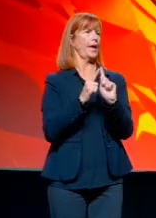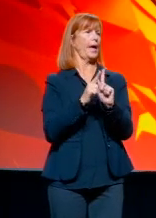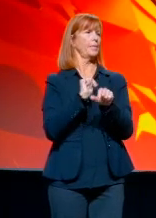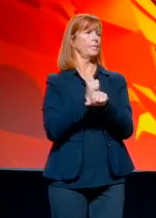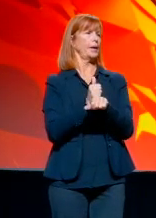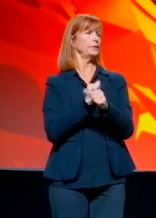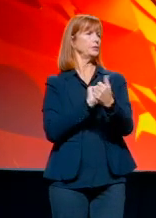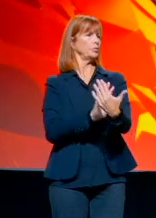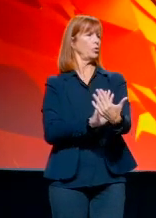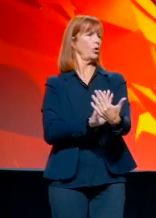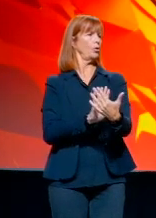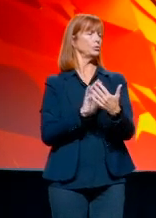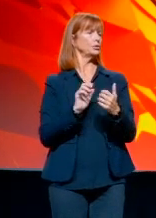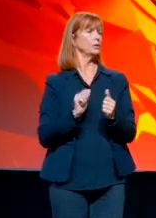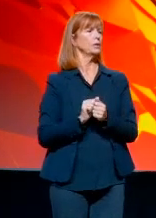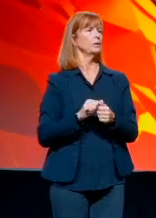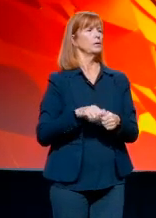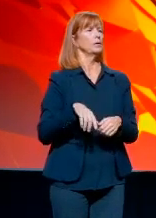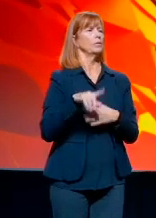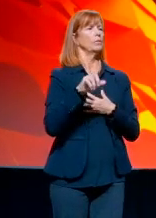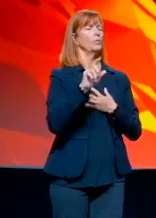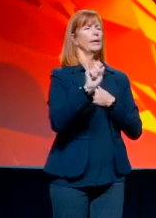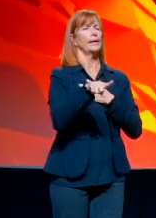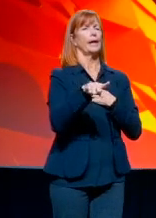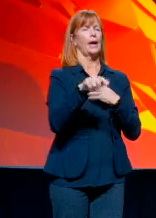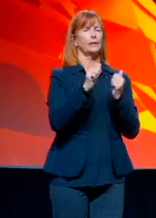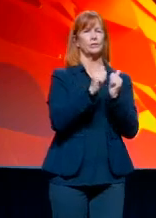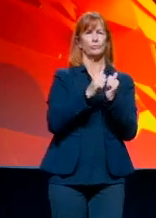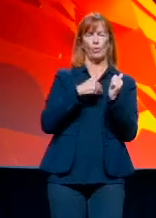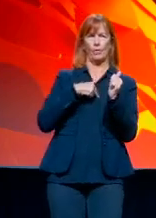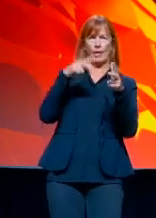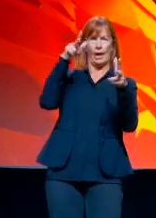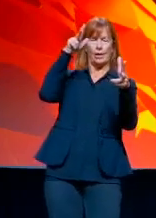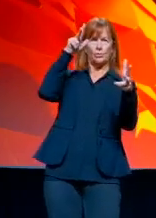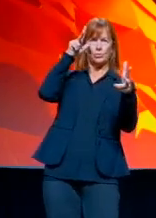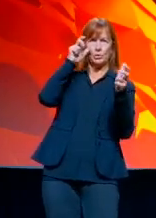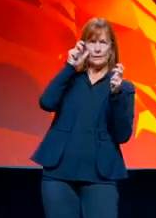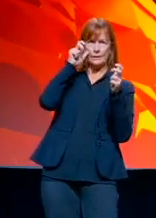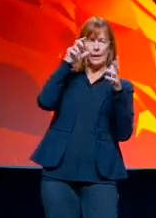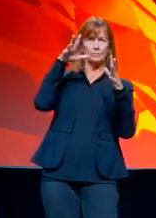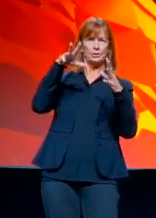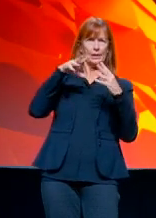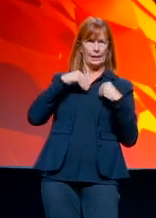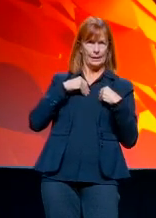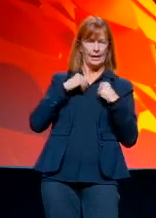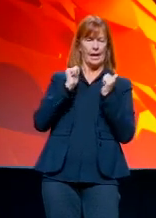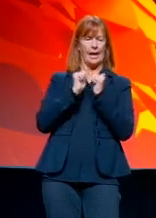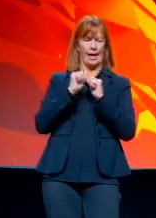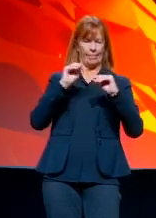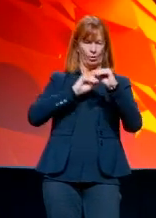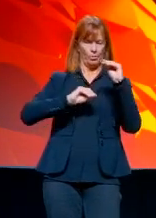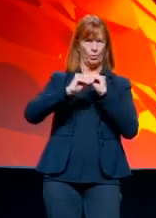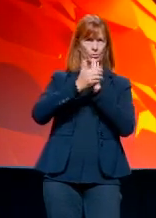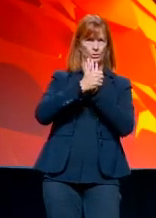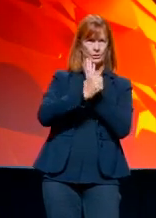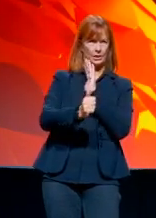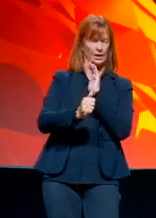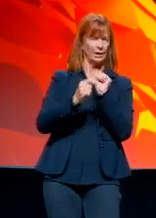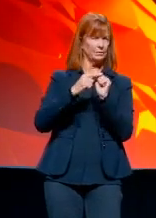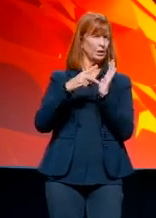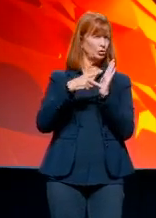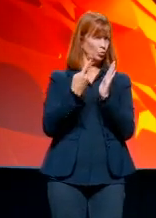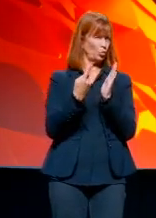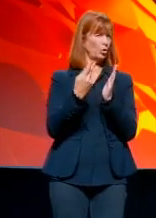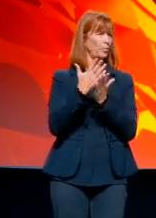like integrated open world perception, a wide range of sensor motor skills, as well as like a dual layer, like a